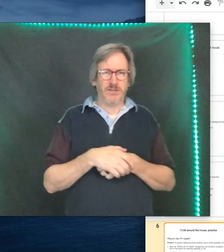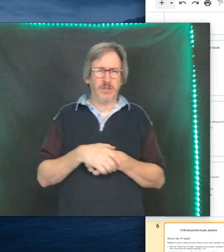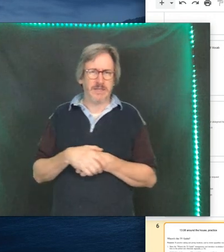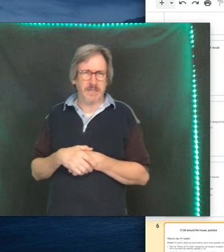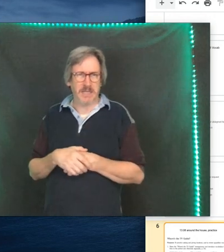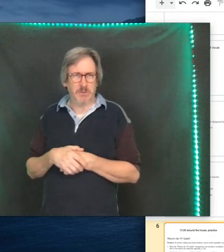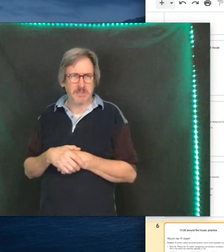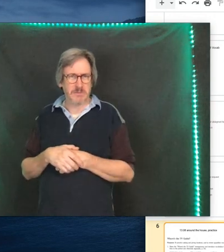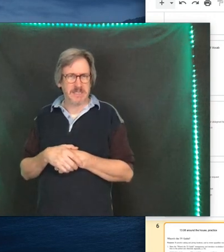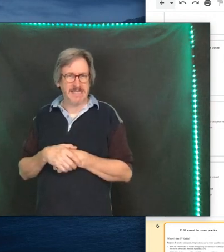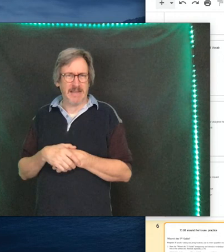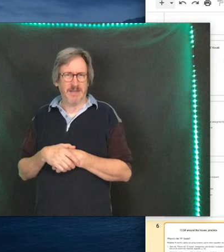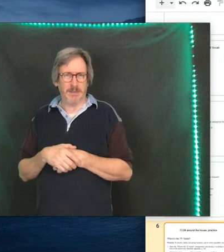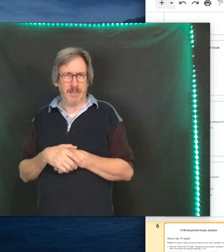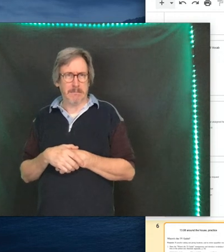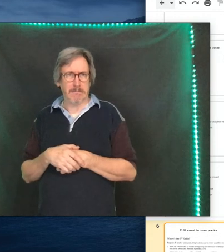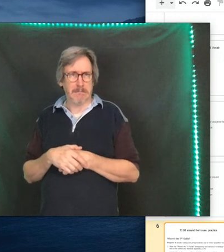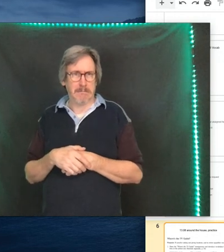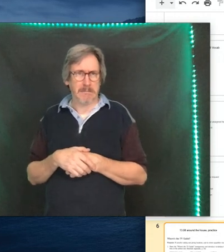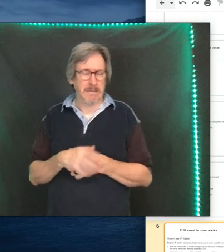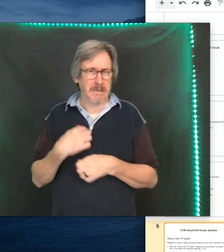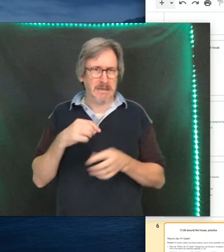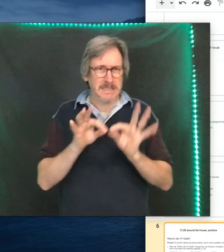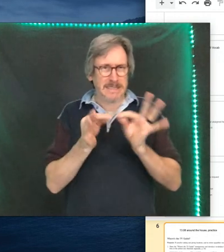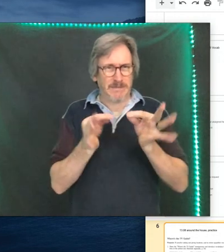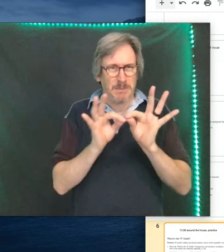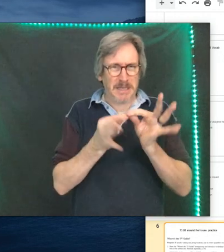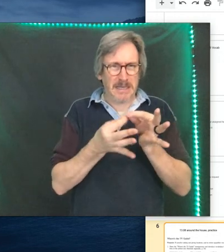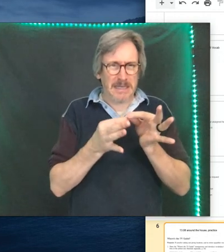I have to look at the thing. One safety pin.